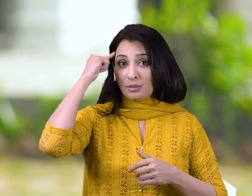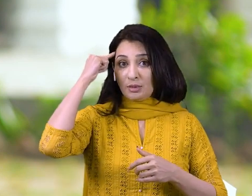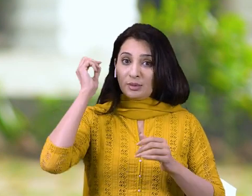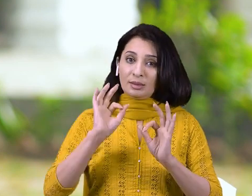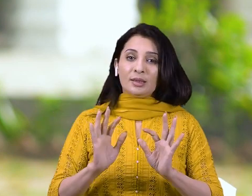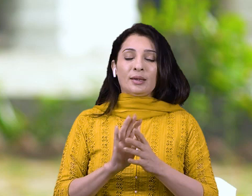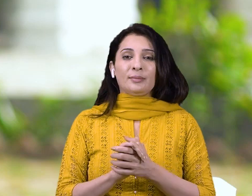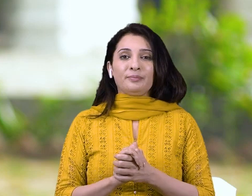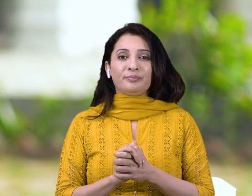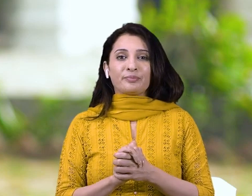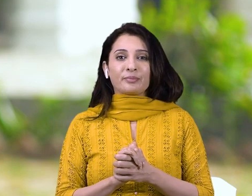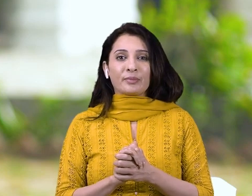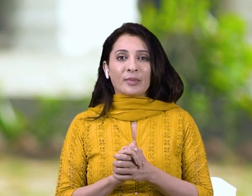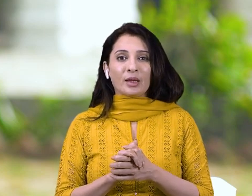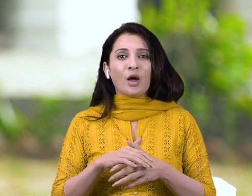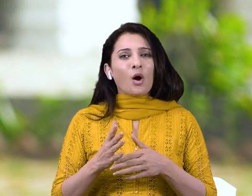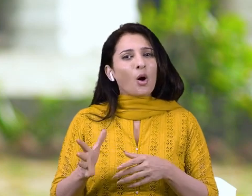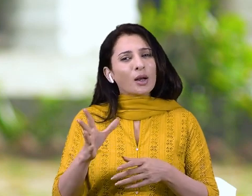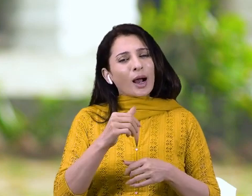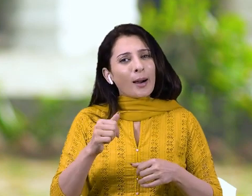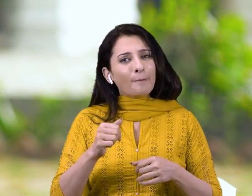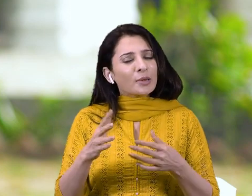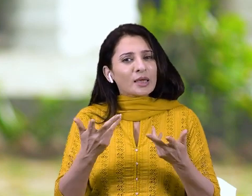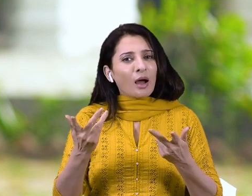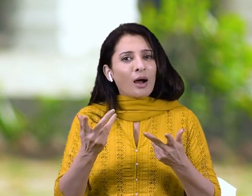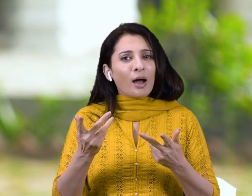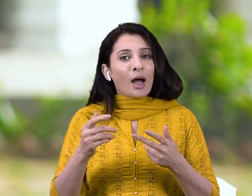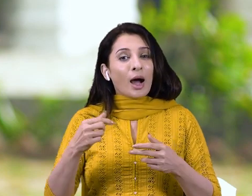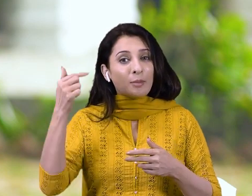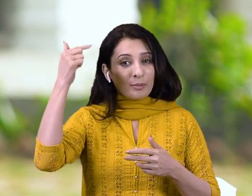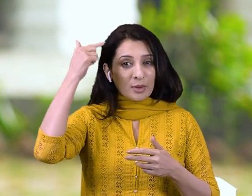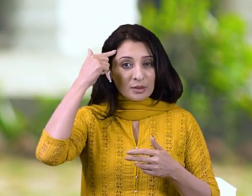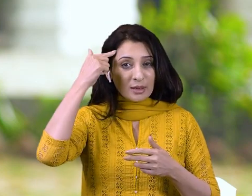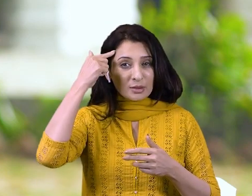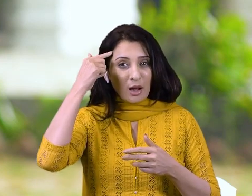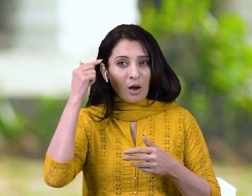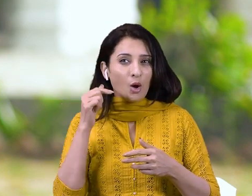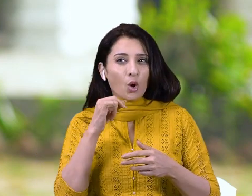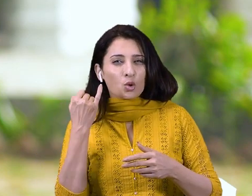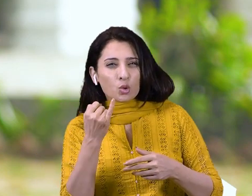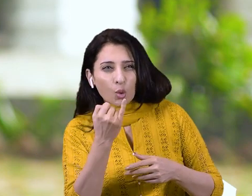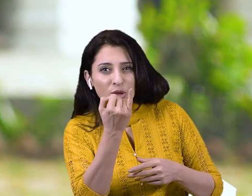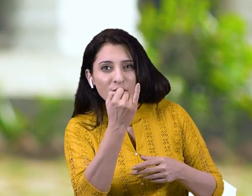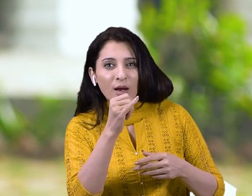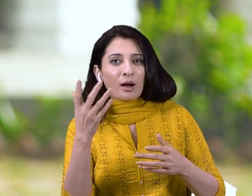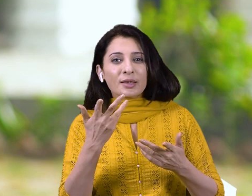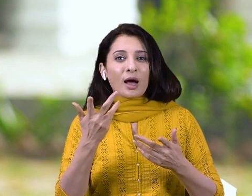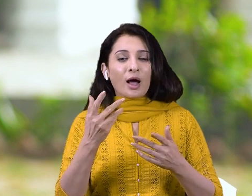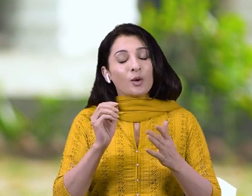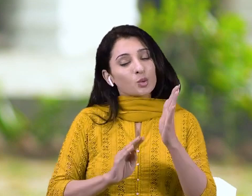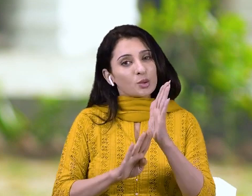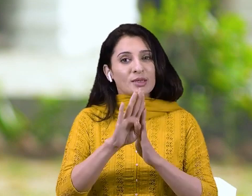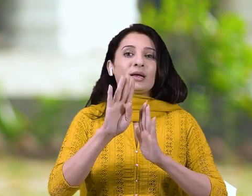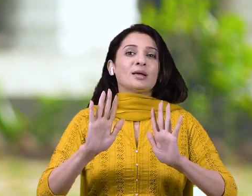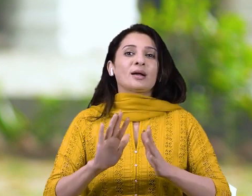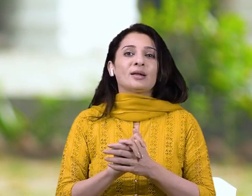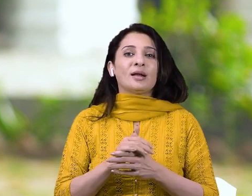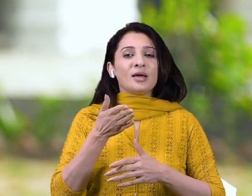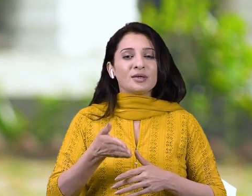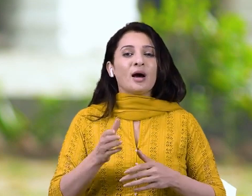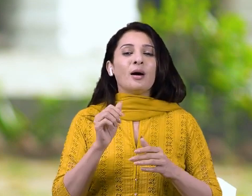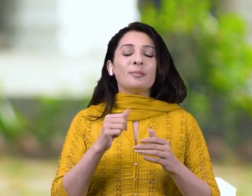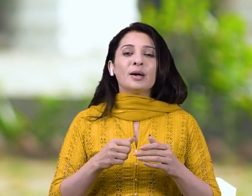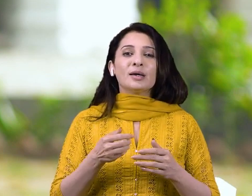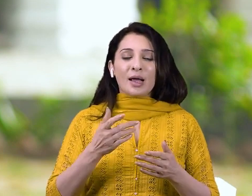your intellectual endeavors. Because school essentially was made to develop your intellectual curiosity, your intellectual vitality.